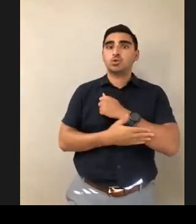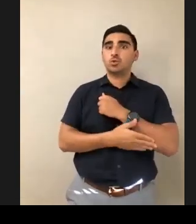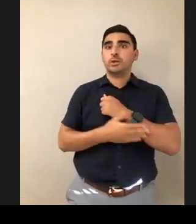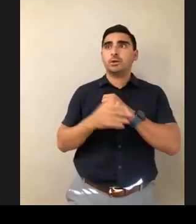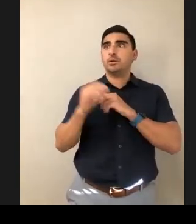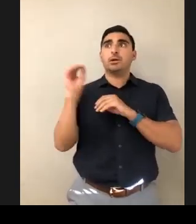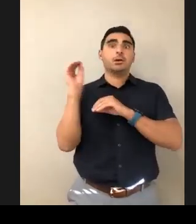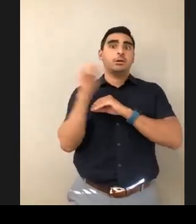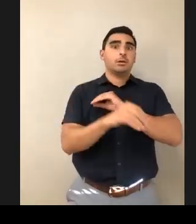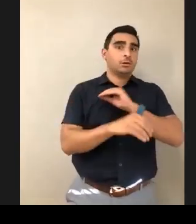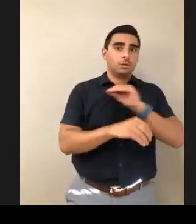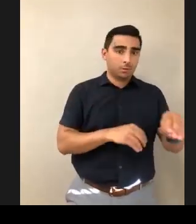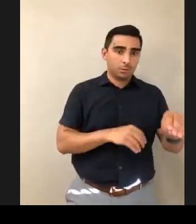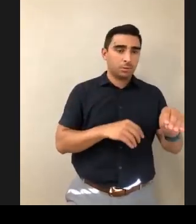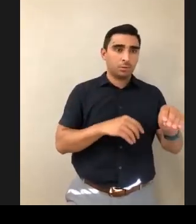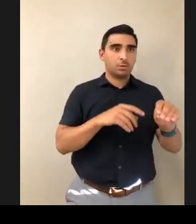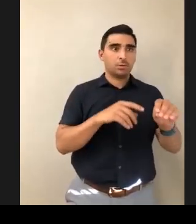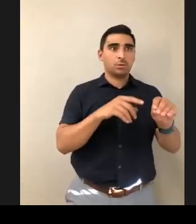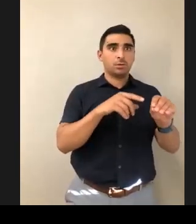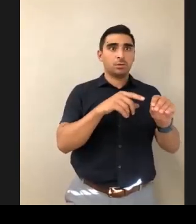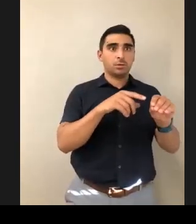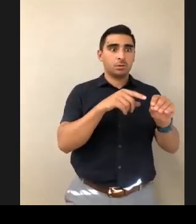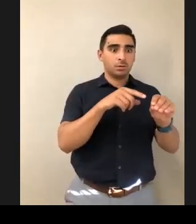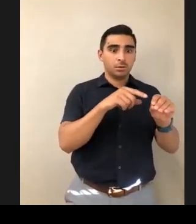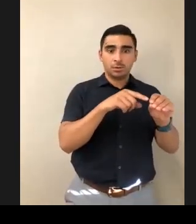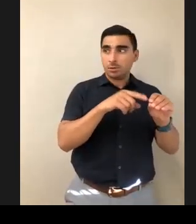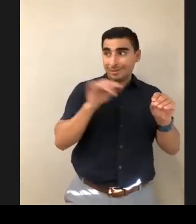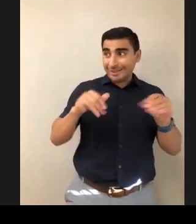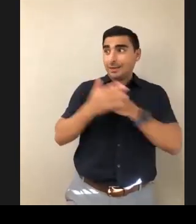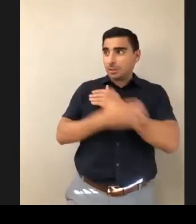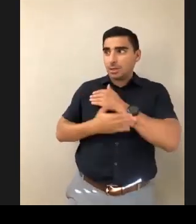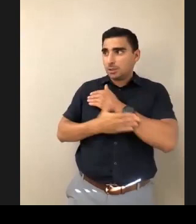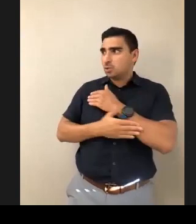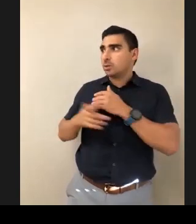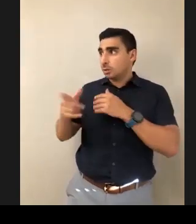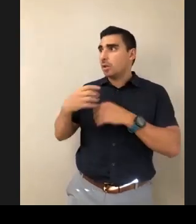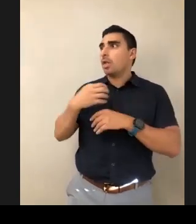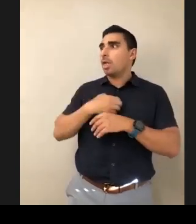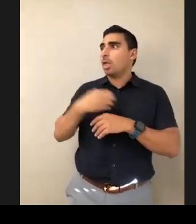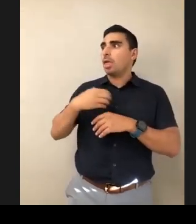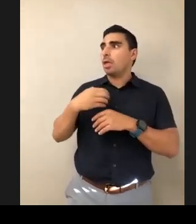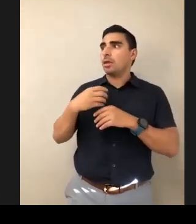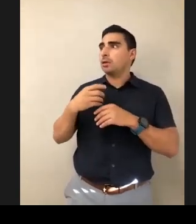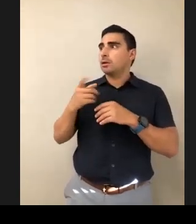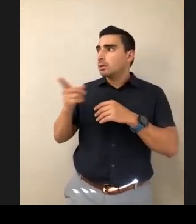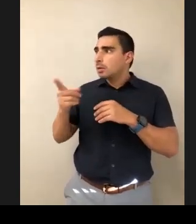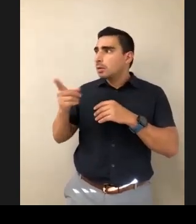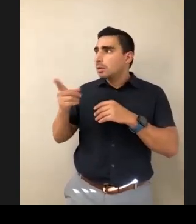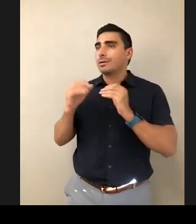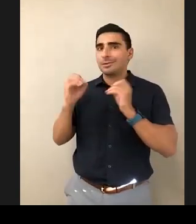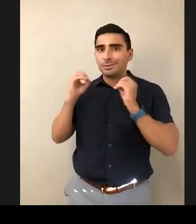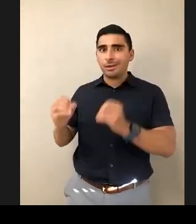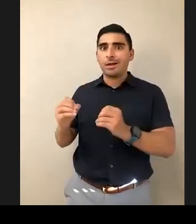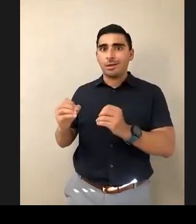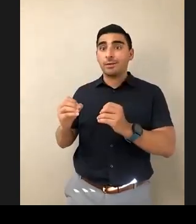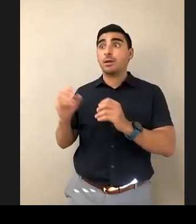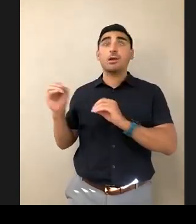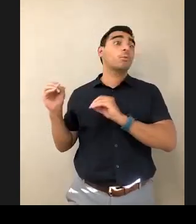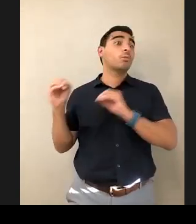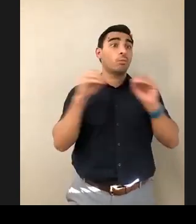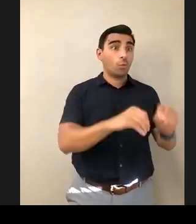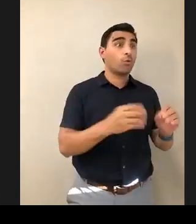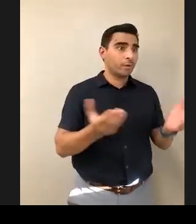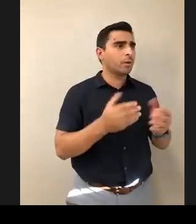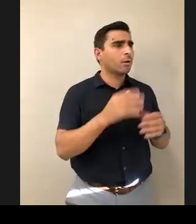there being any kind of accountability for law enforcement. And here, they are, and they're being told not only is there accountability, but even